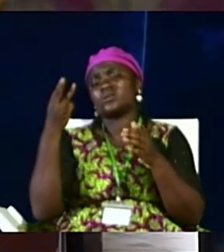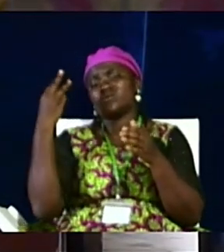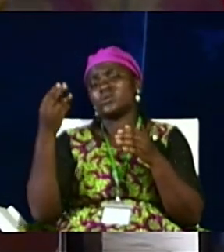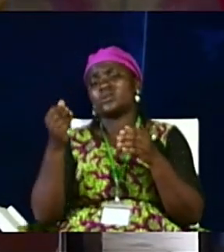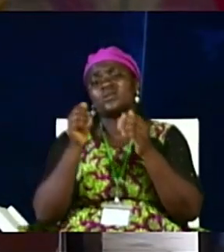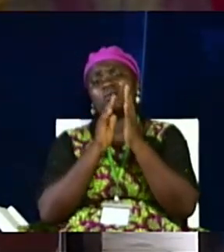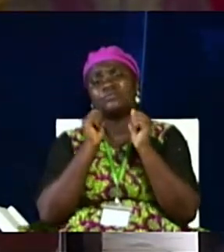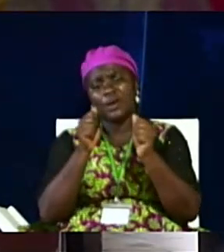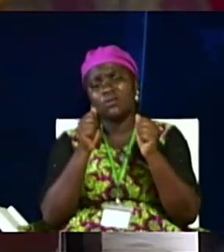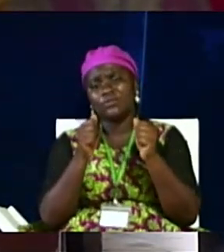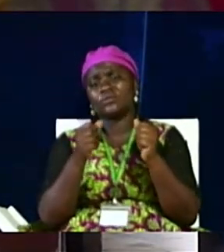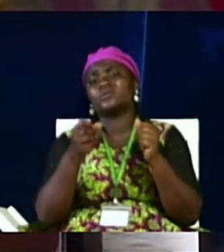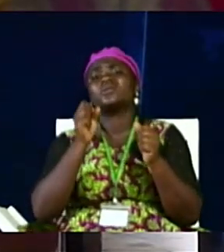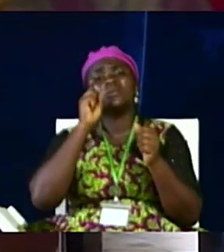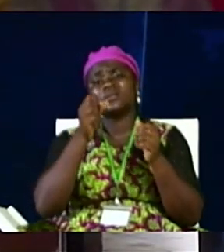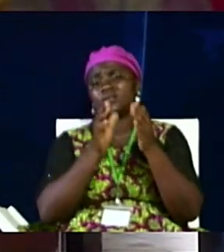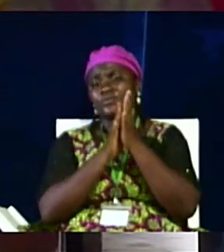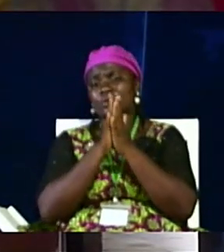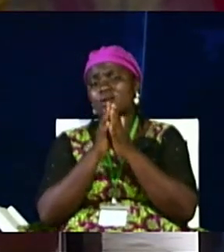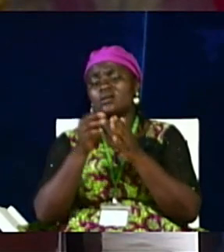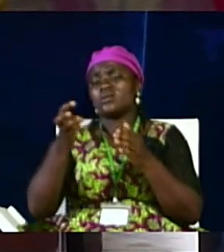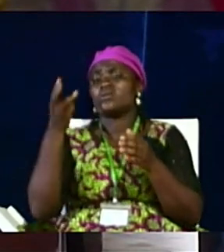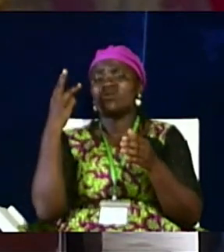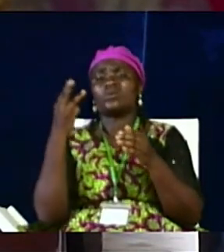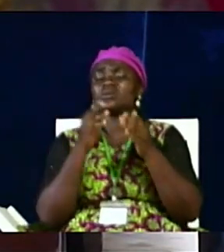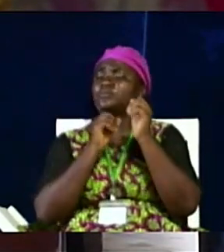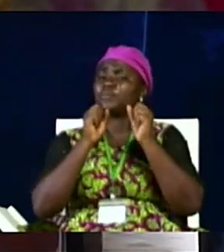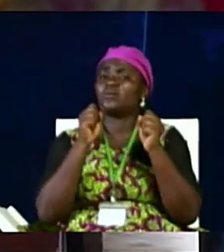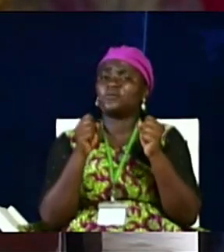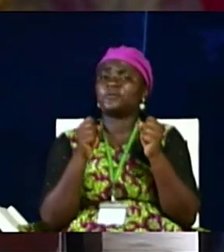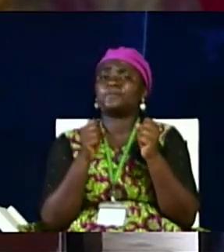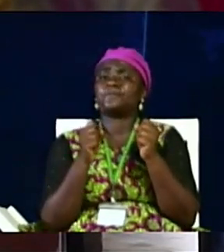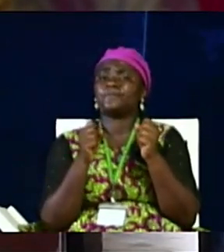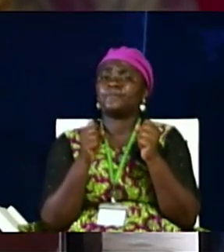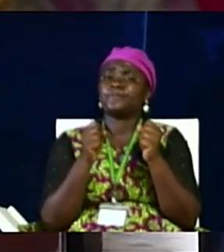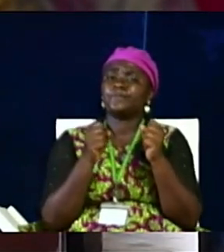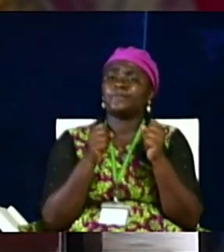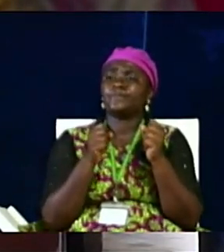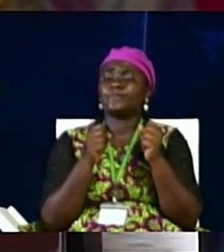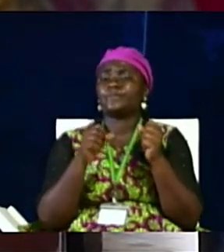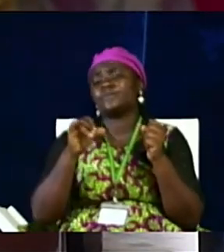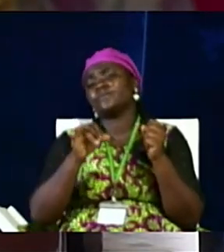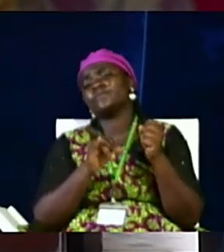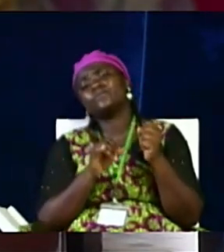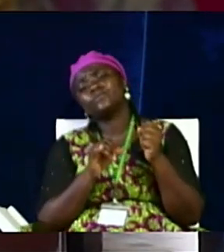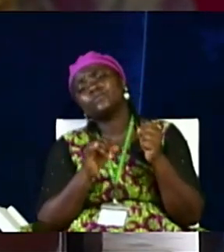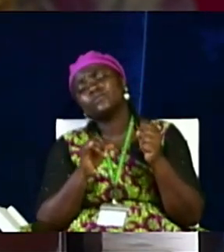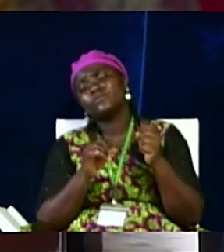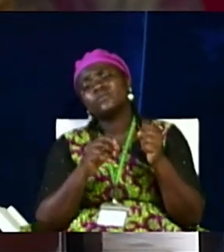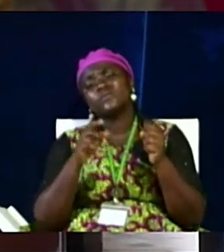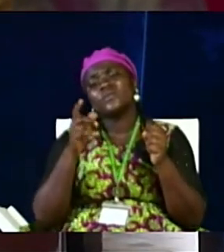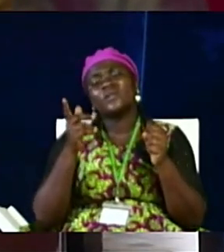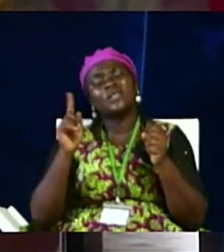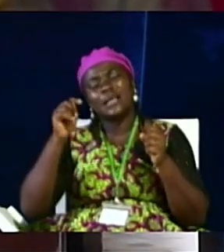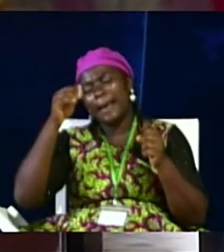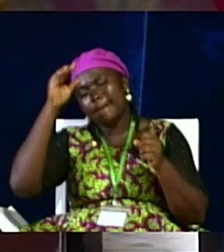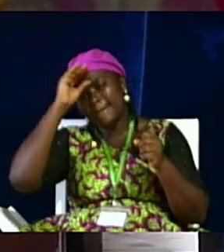prayer was intentional. He knew exactly what he needed. I perceive that this man did not know too much of